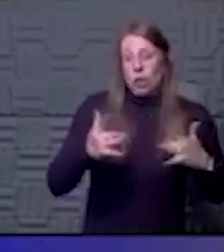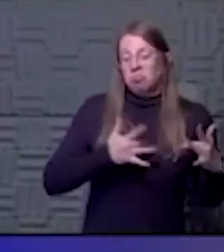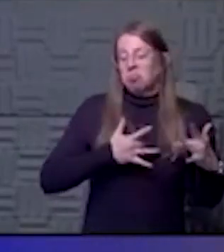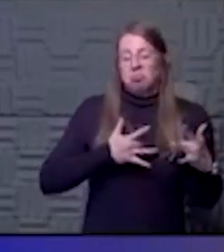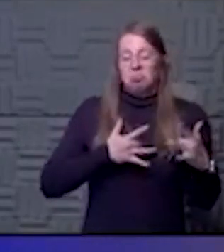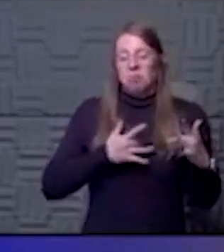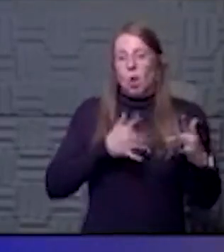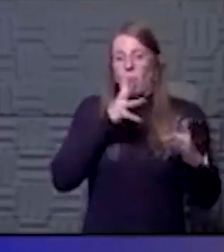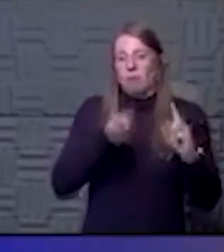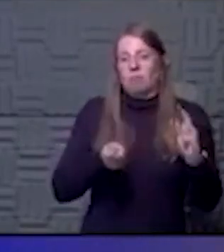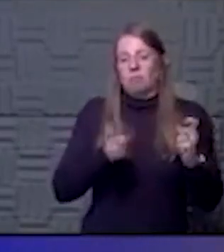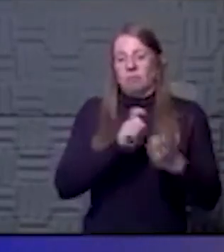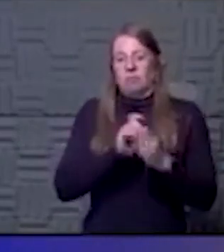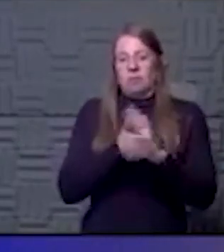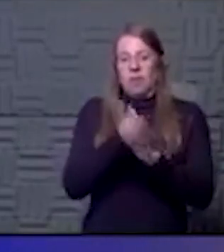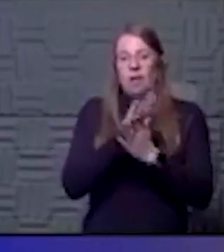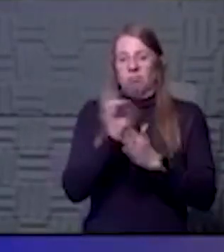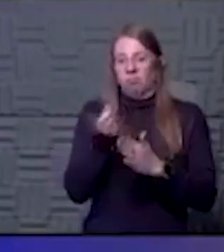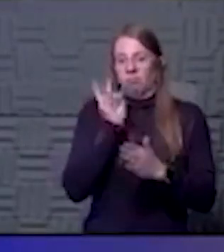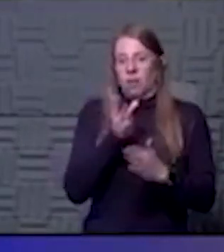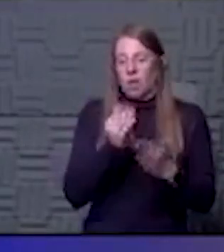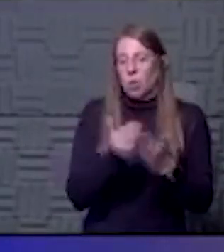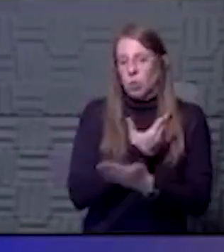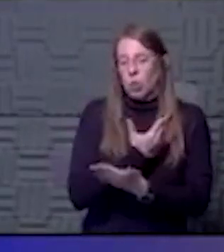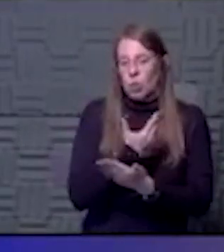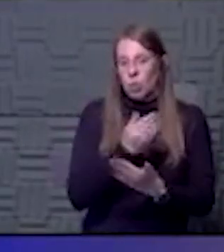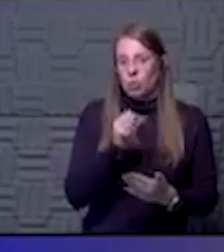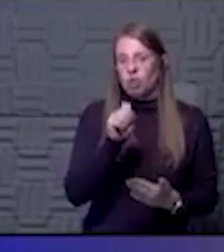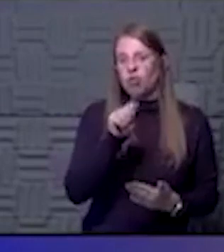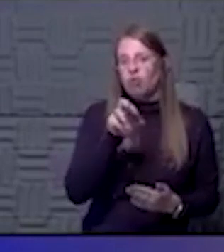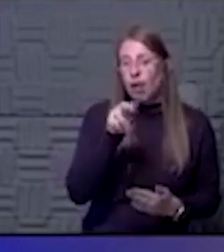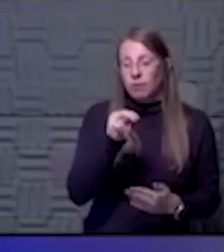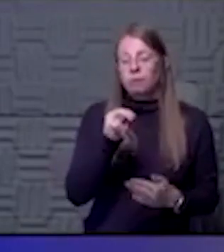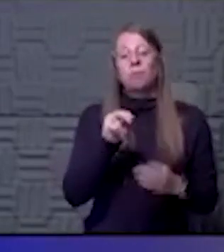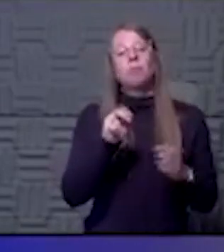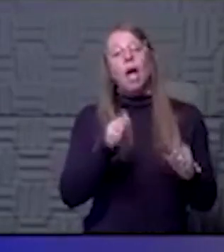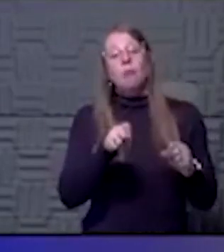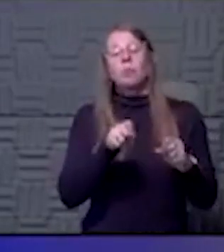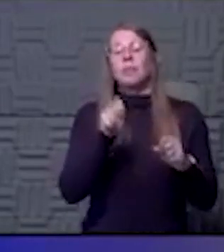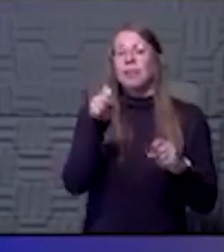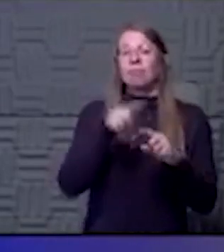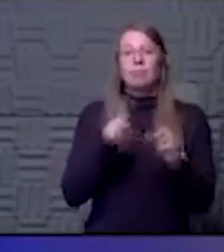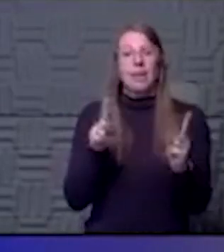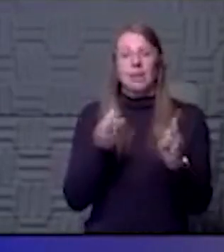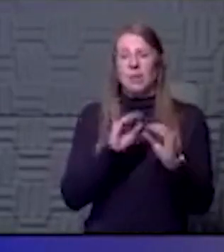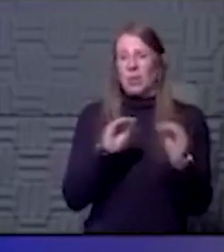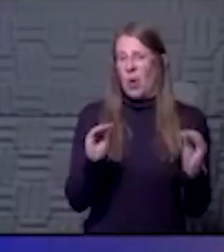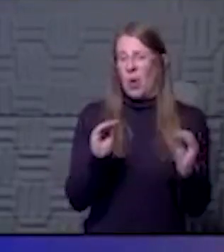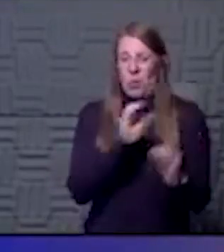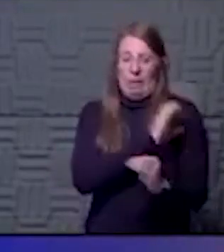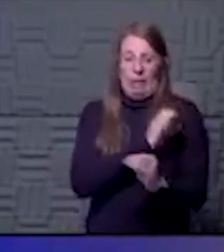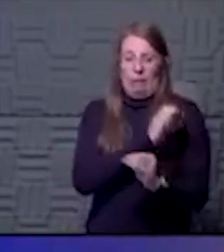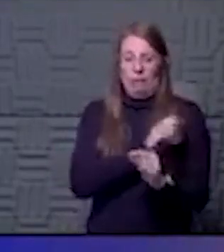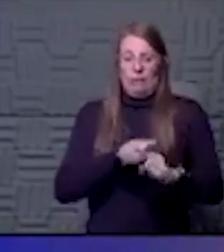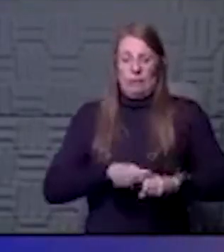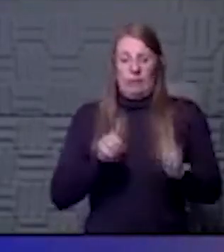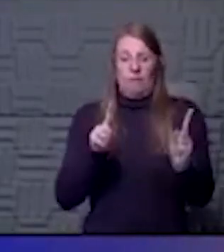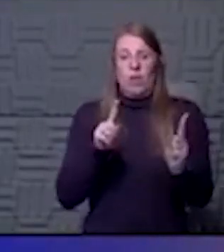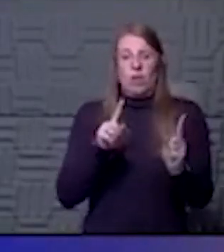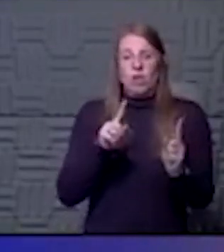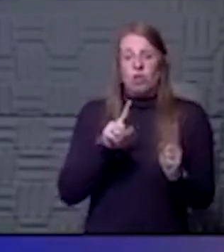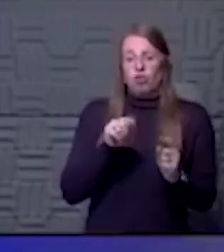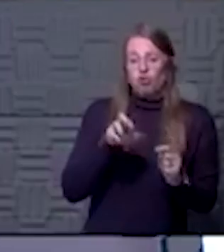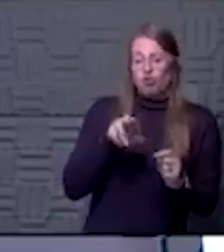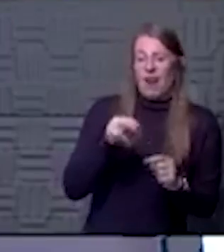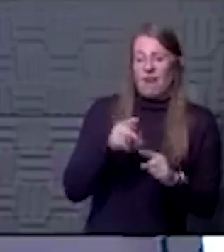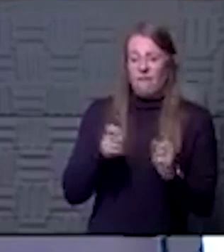will mutate into some sort of new strain. Again, there's always a chance, but so far there is no clinically different strain from the original Wuhan